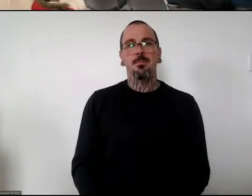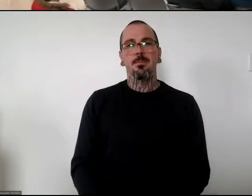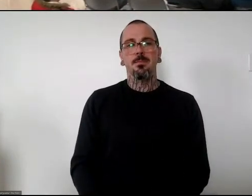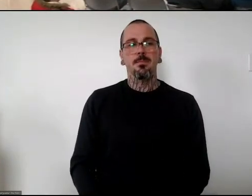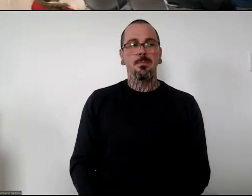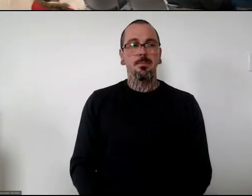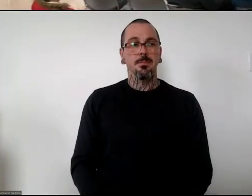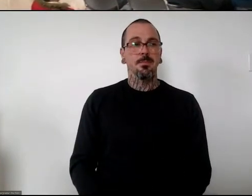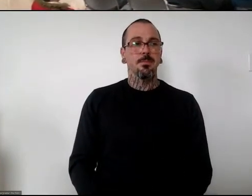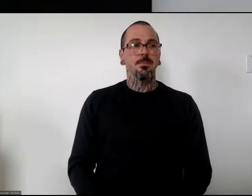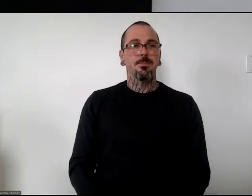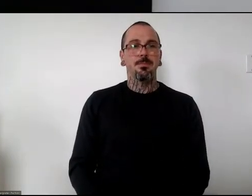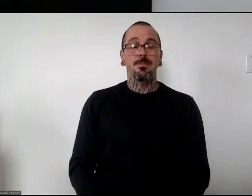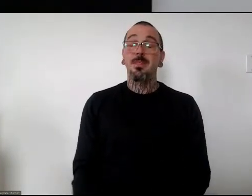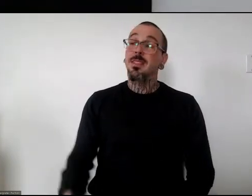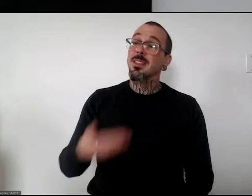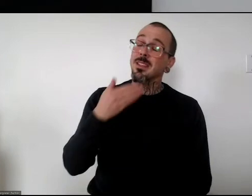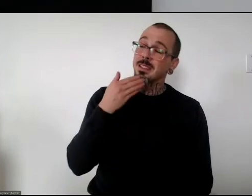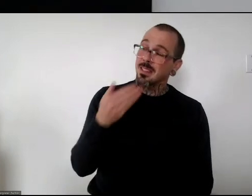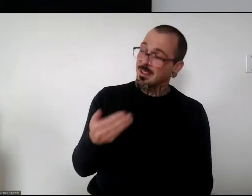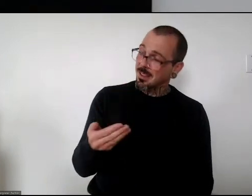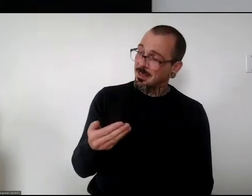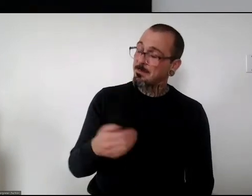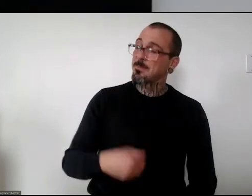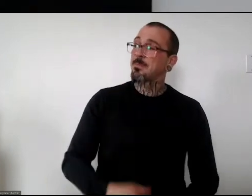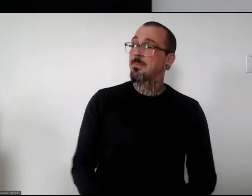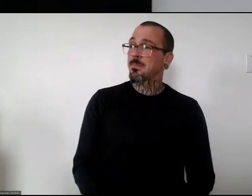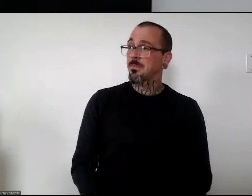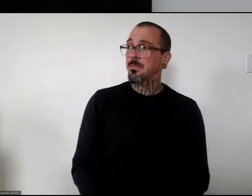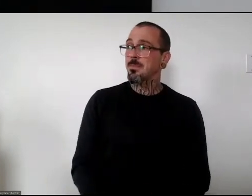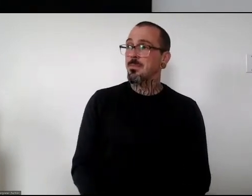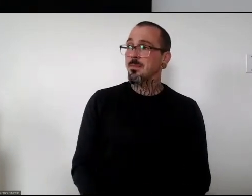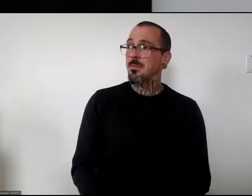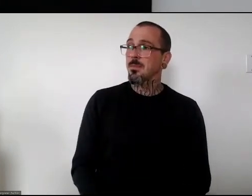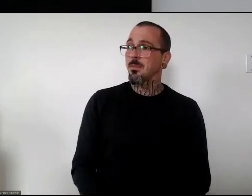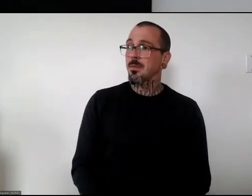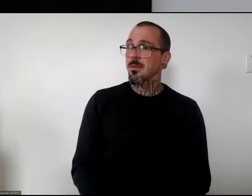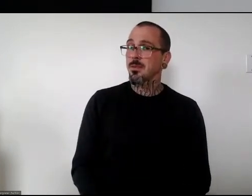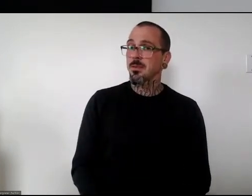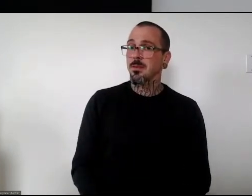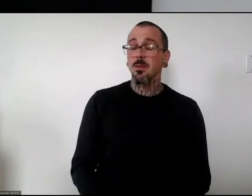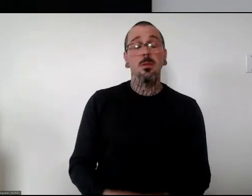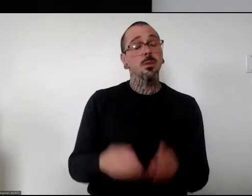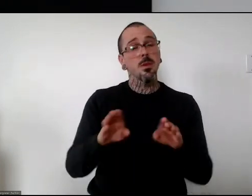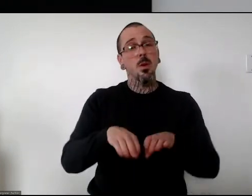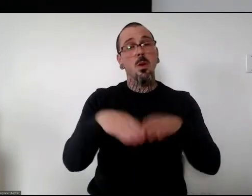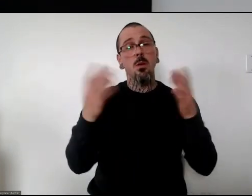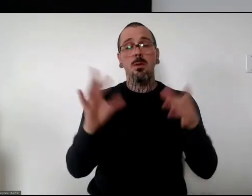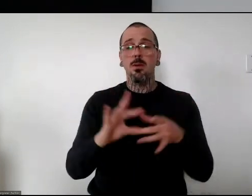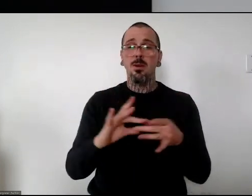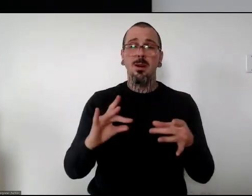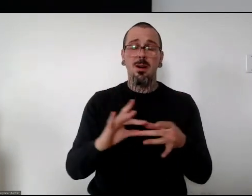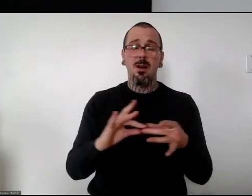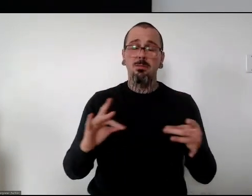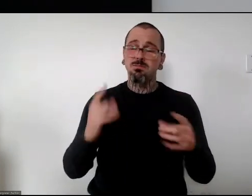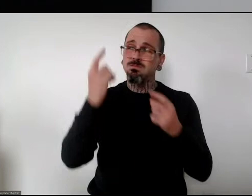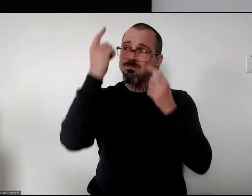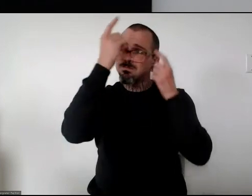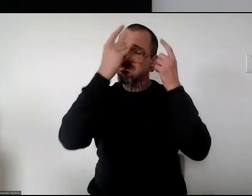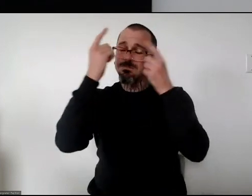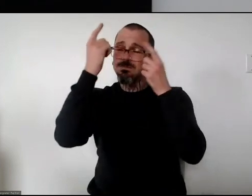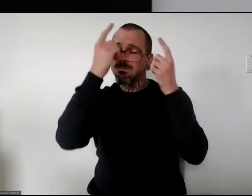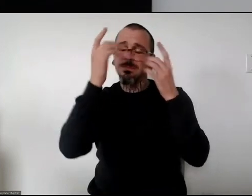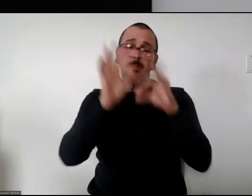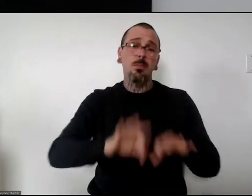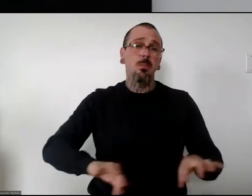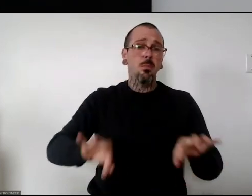Thank you very much, Marjorie. These opening reflections are so important as we seek for truth and reconciliation